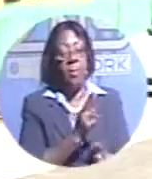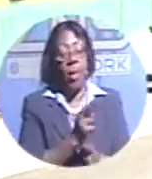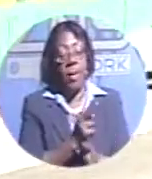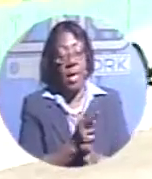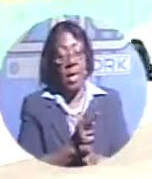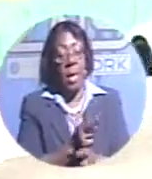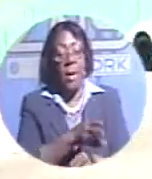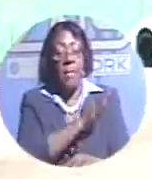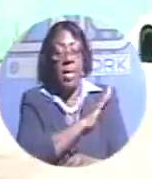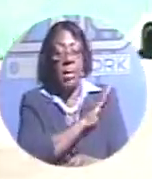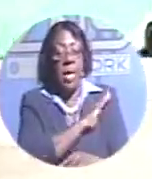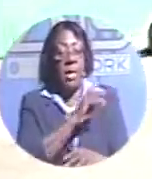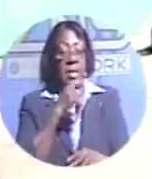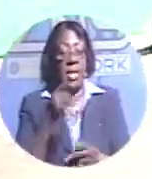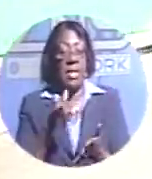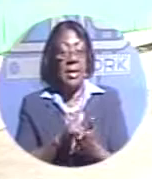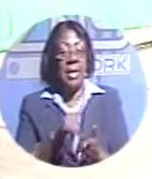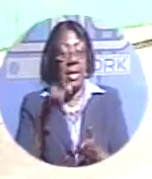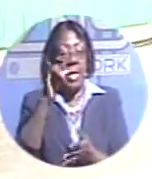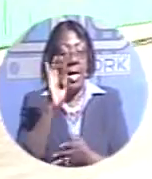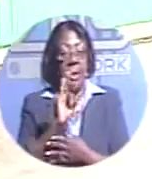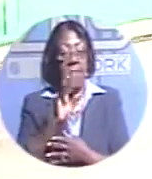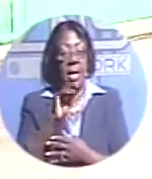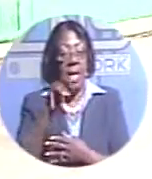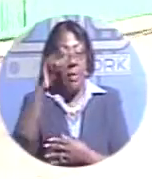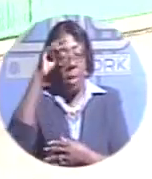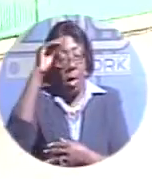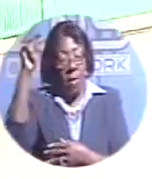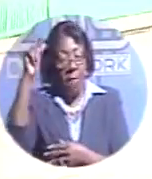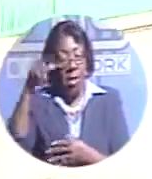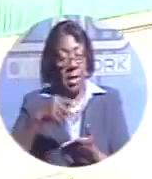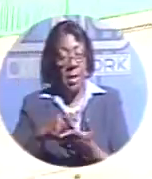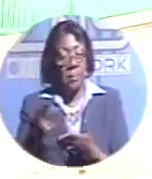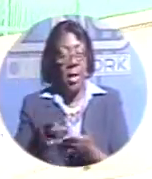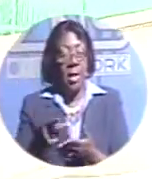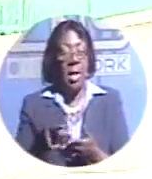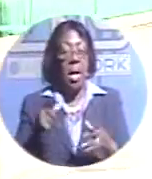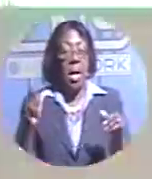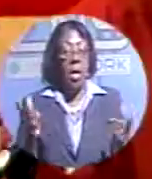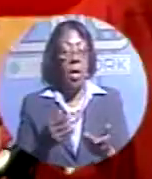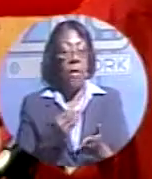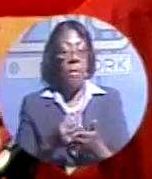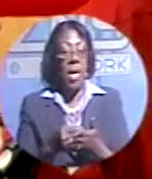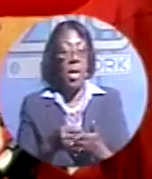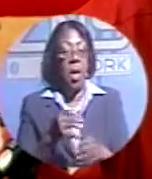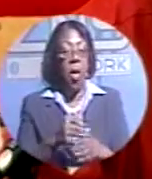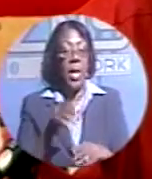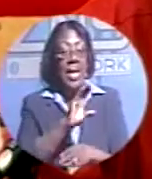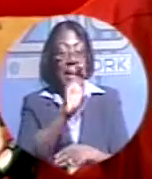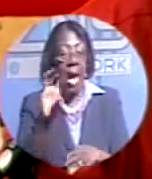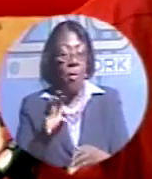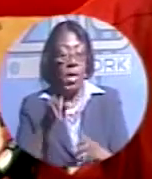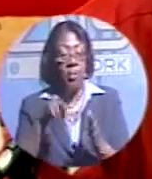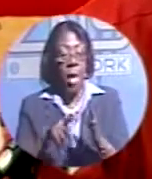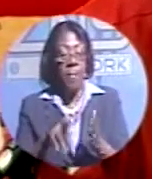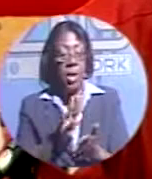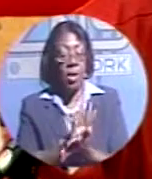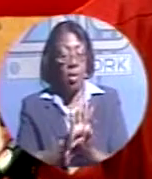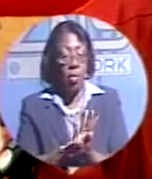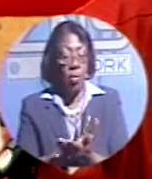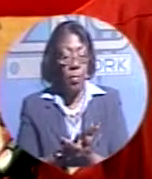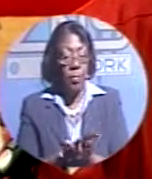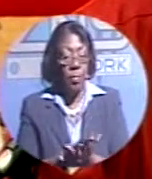Bannister alleges that this government spent almost $200,000 on Claridge Primary. Instead of focusing on schools